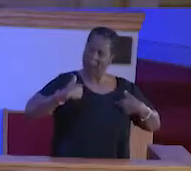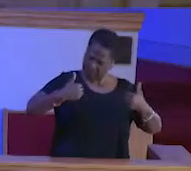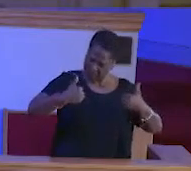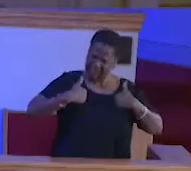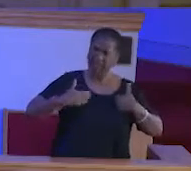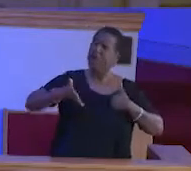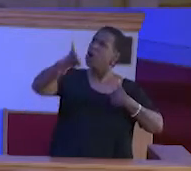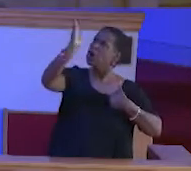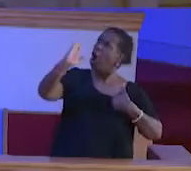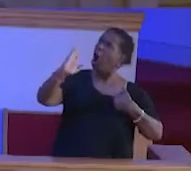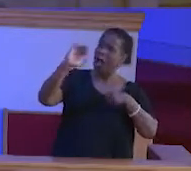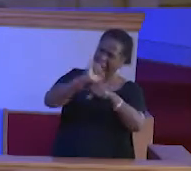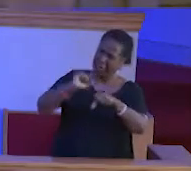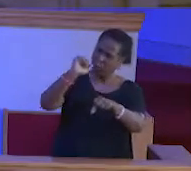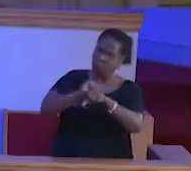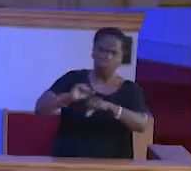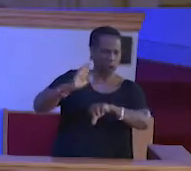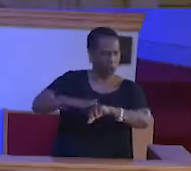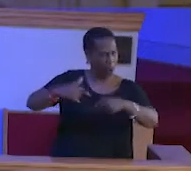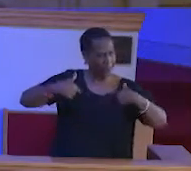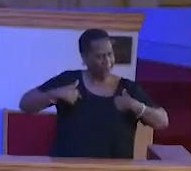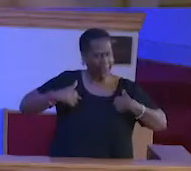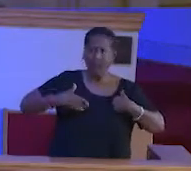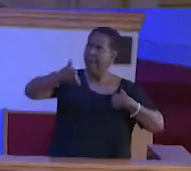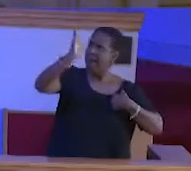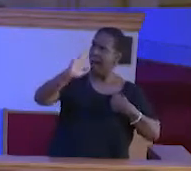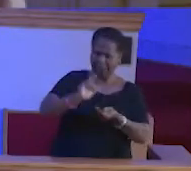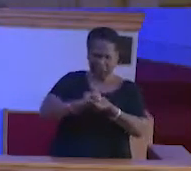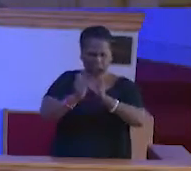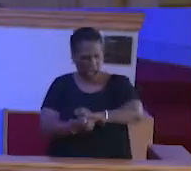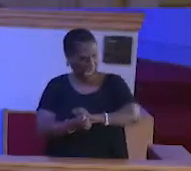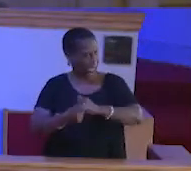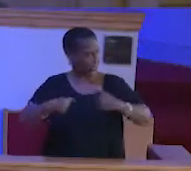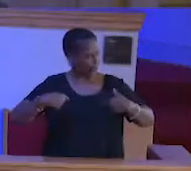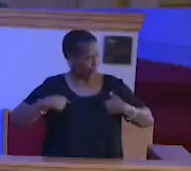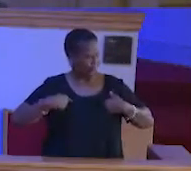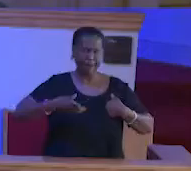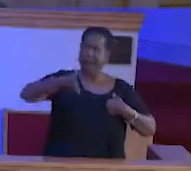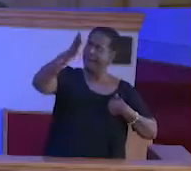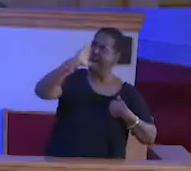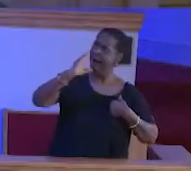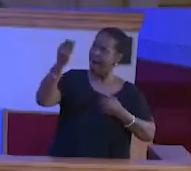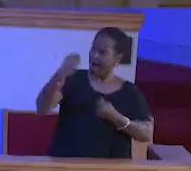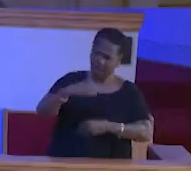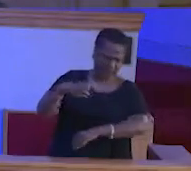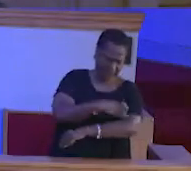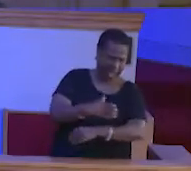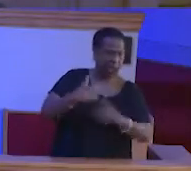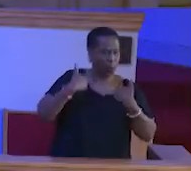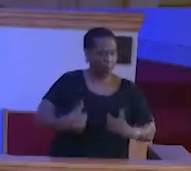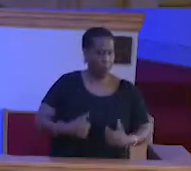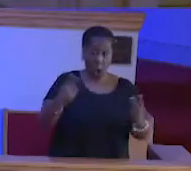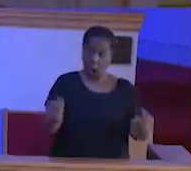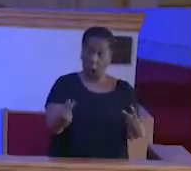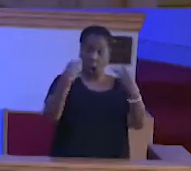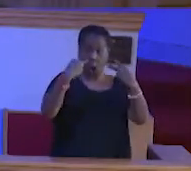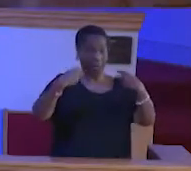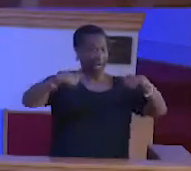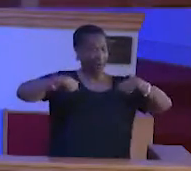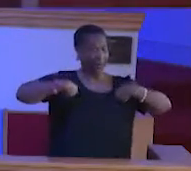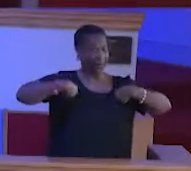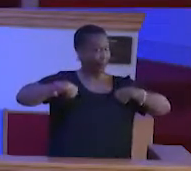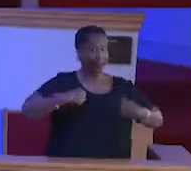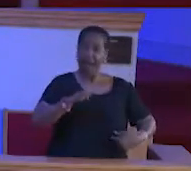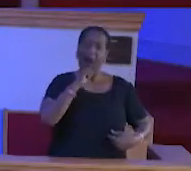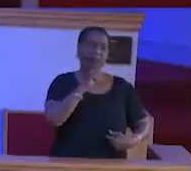God has worked on, has changed, has transformed, has empowered. Look at me. I'm not